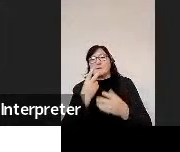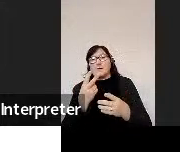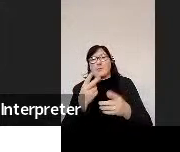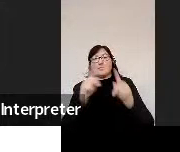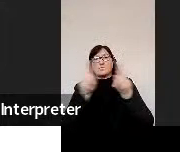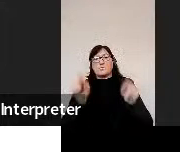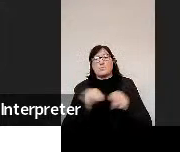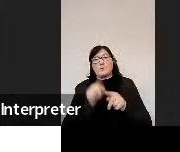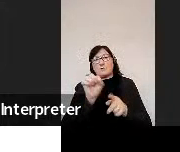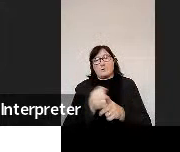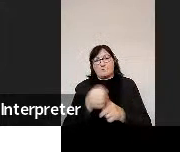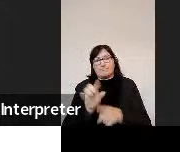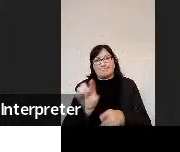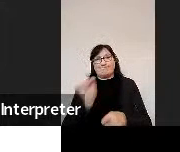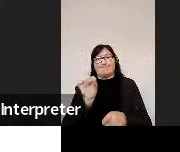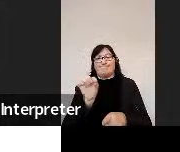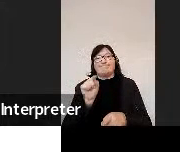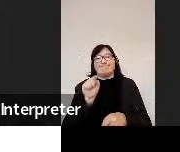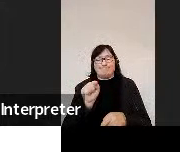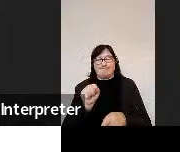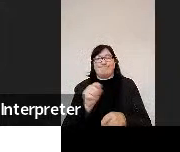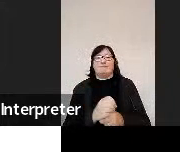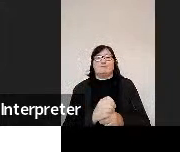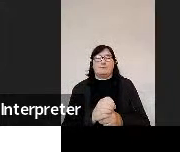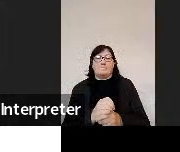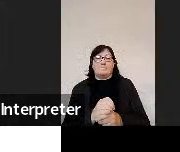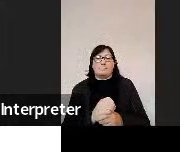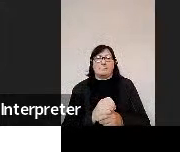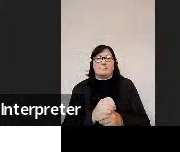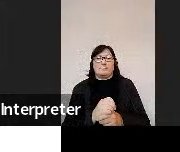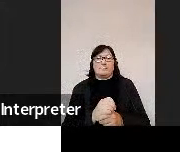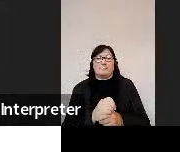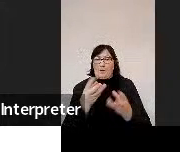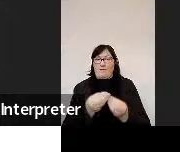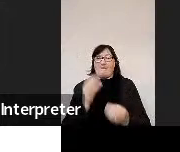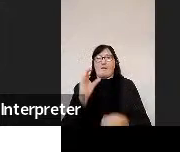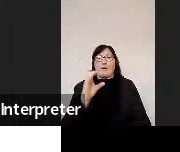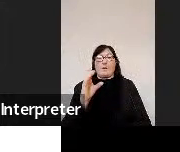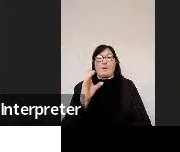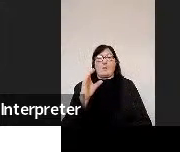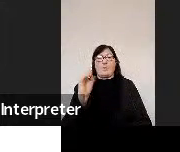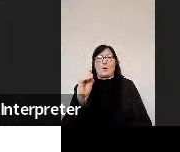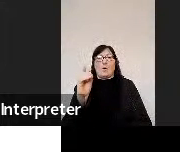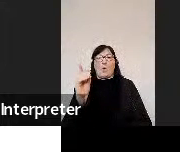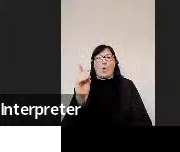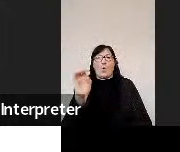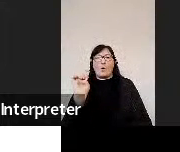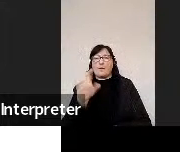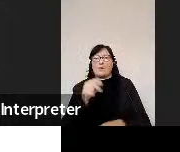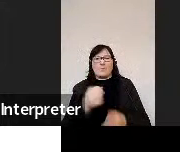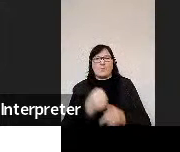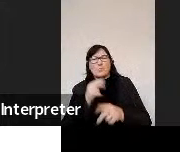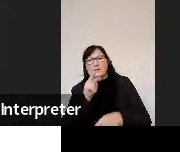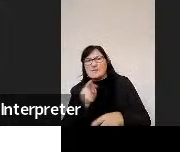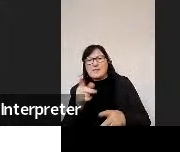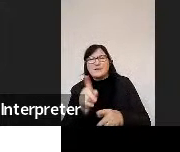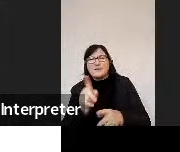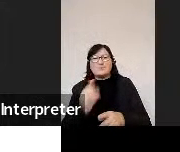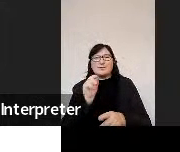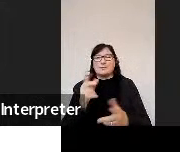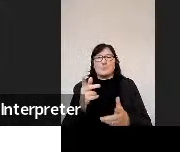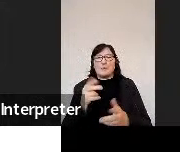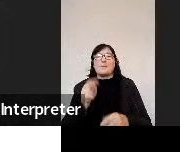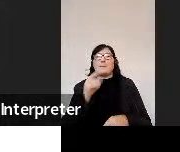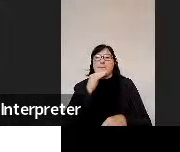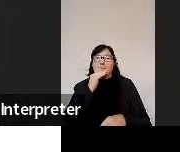then continue. If you have a customs code, but you do not see it on the screen for selection, it means that you need to perform